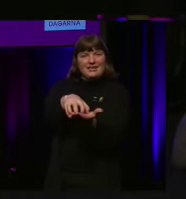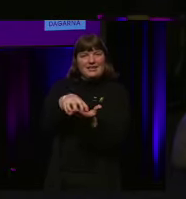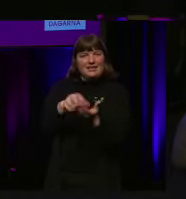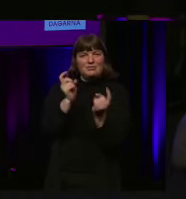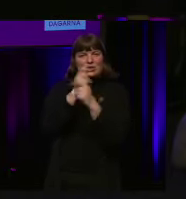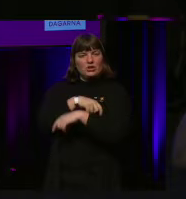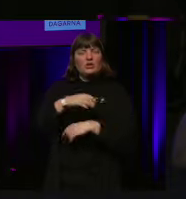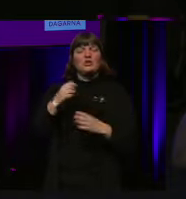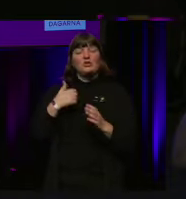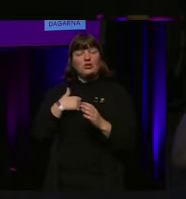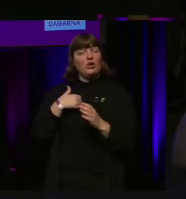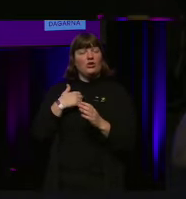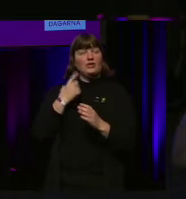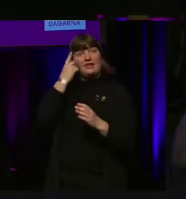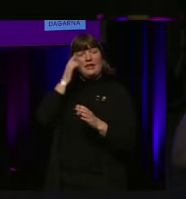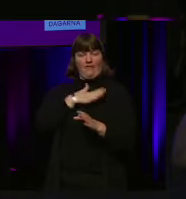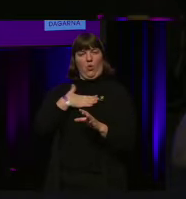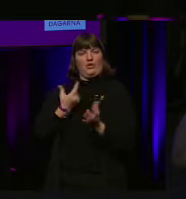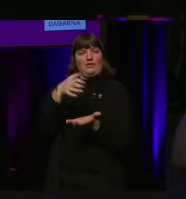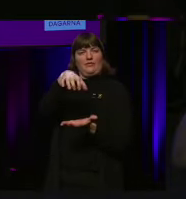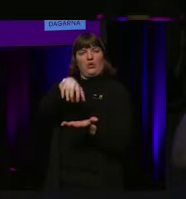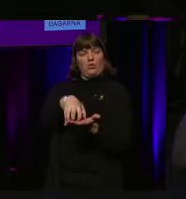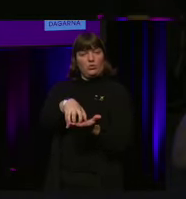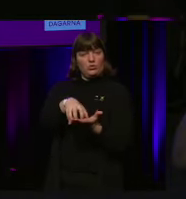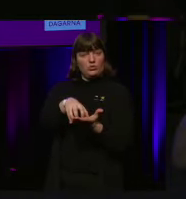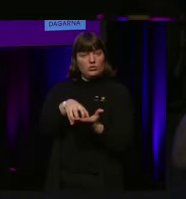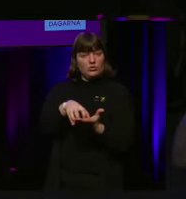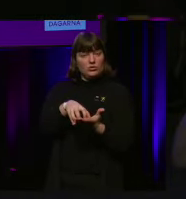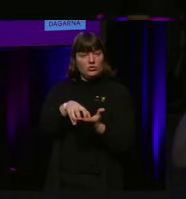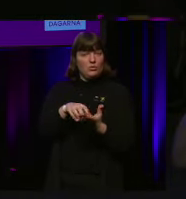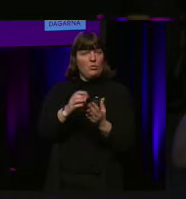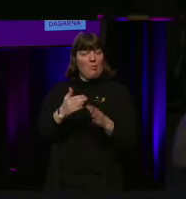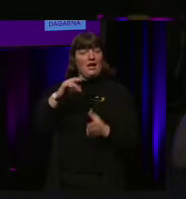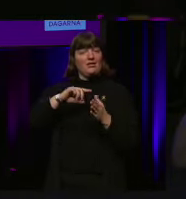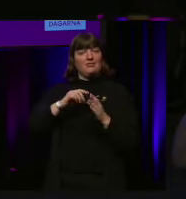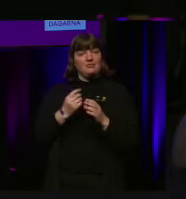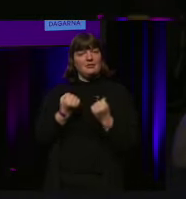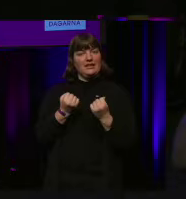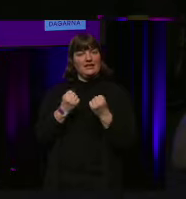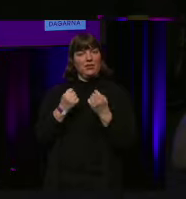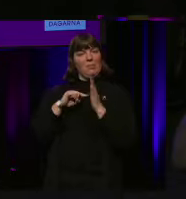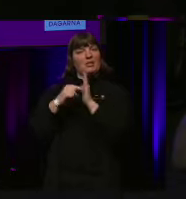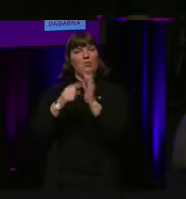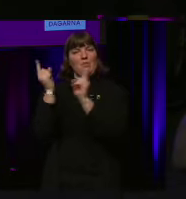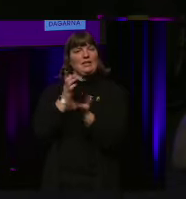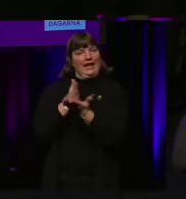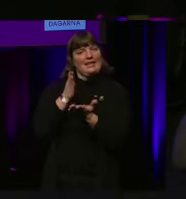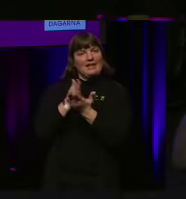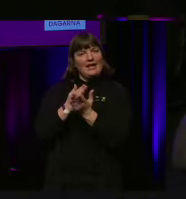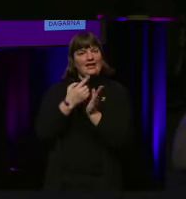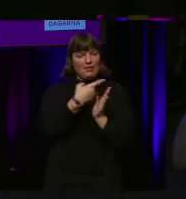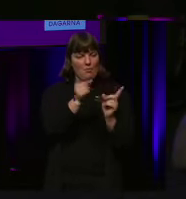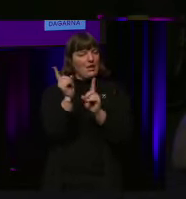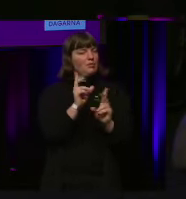And I think in this situation it will be still more important to emphasize human rights, that these people